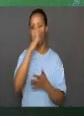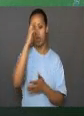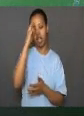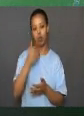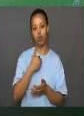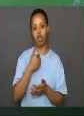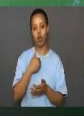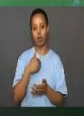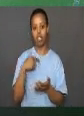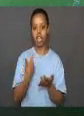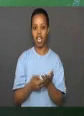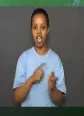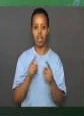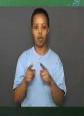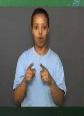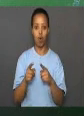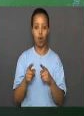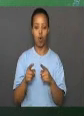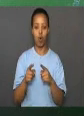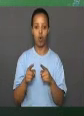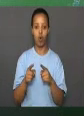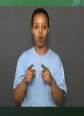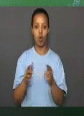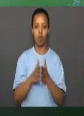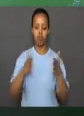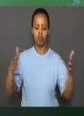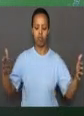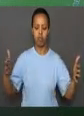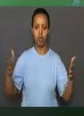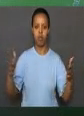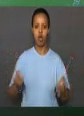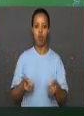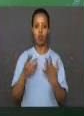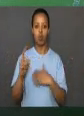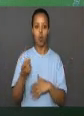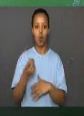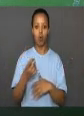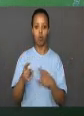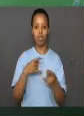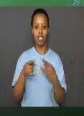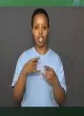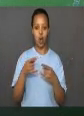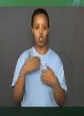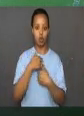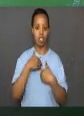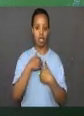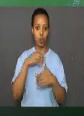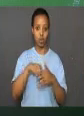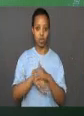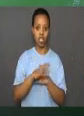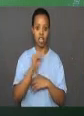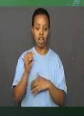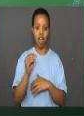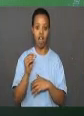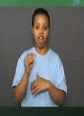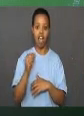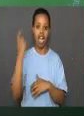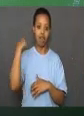and is exhibited by a wide variety of animals, including